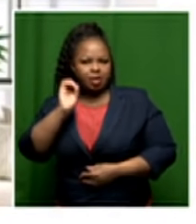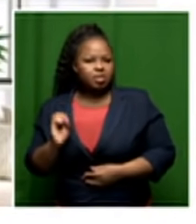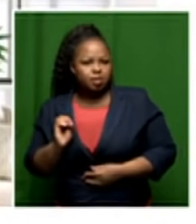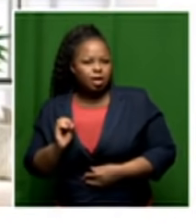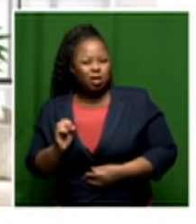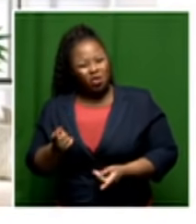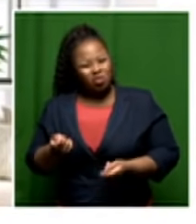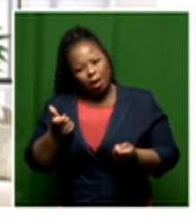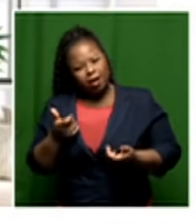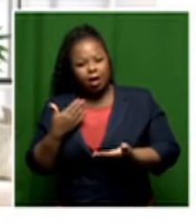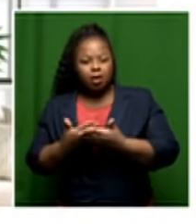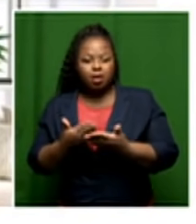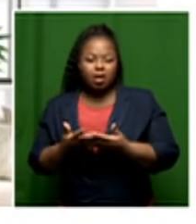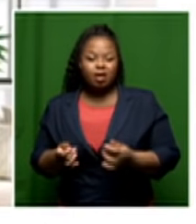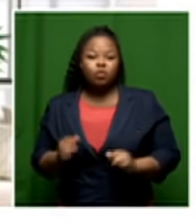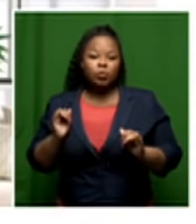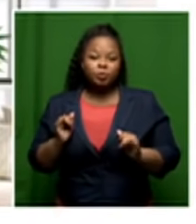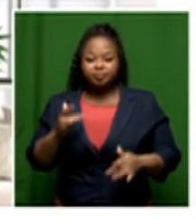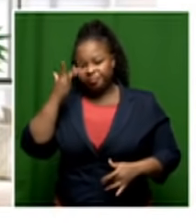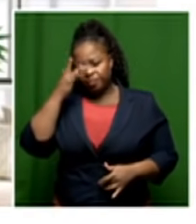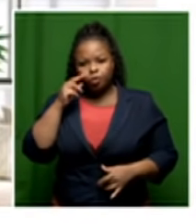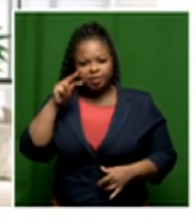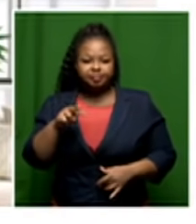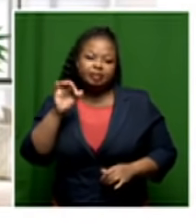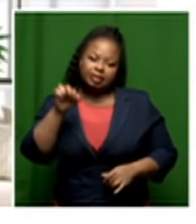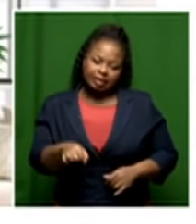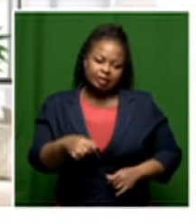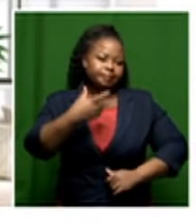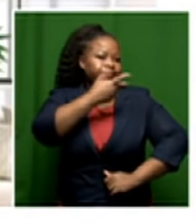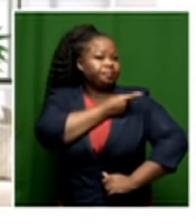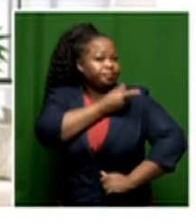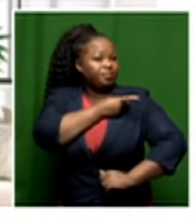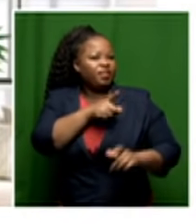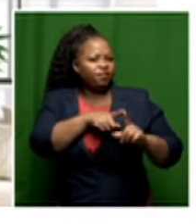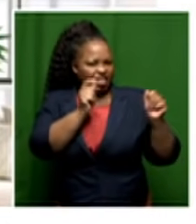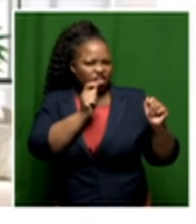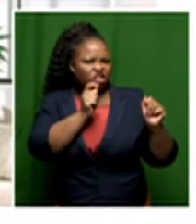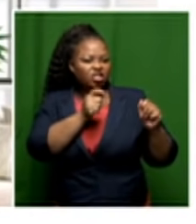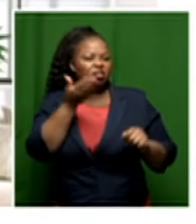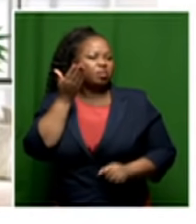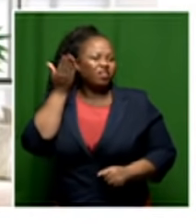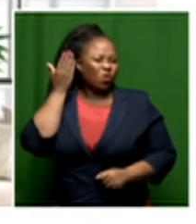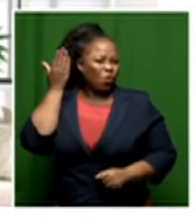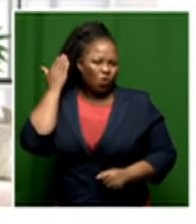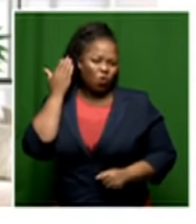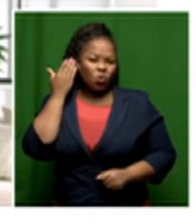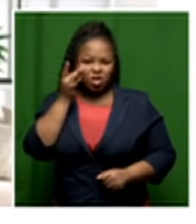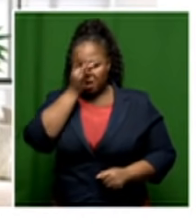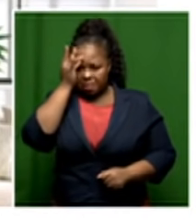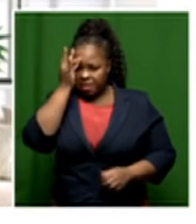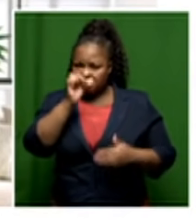disease. So these things must be looked in that context, that yes, she did get the vaccine. She was amongst the first people to do that,